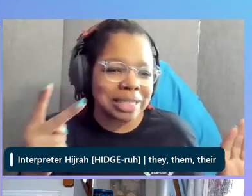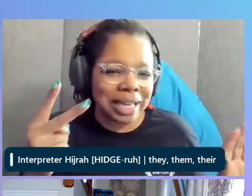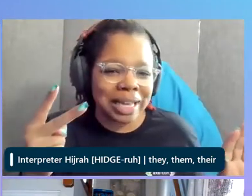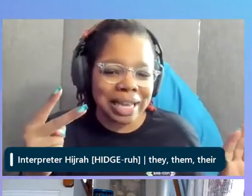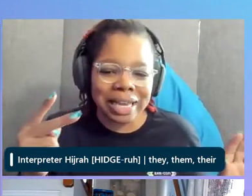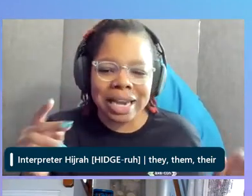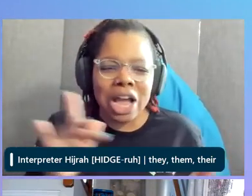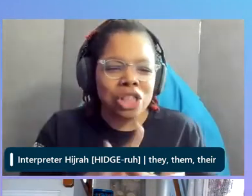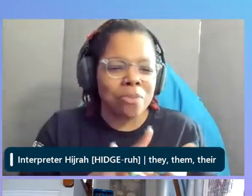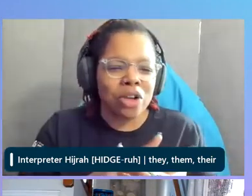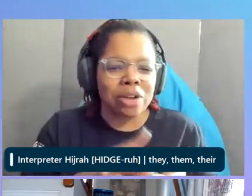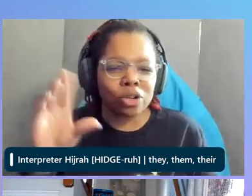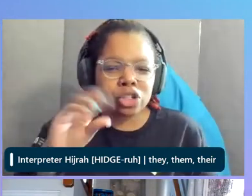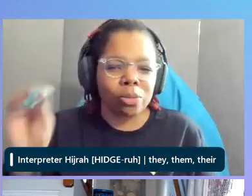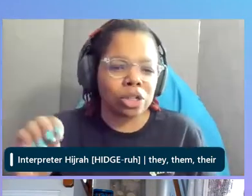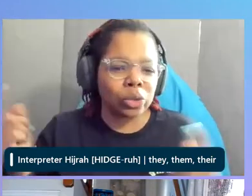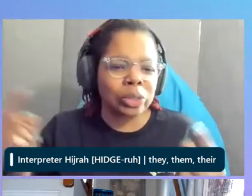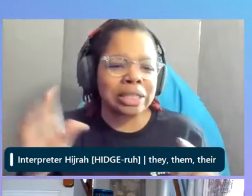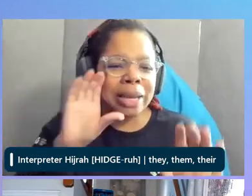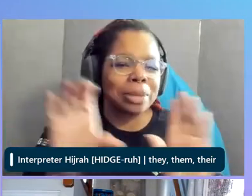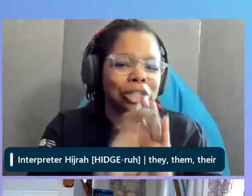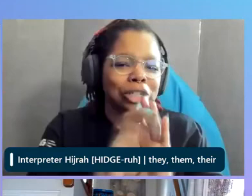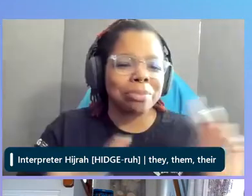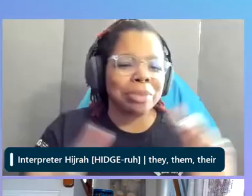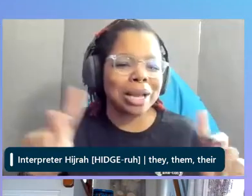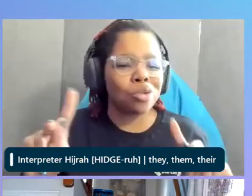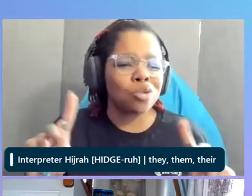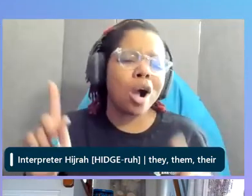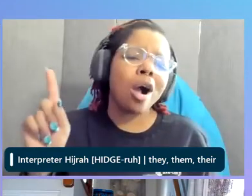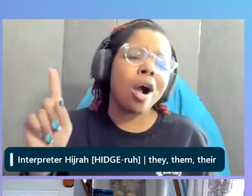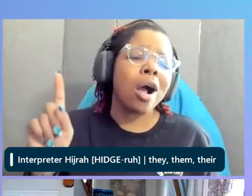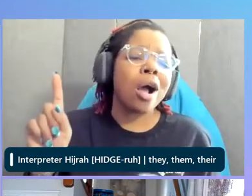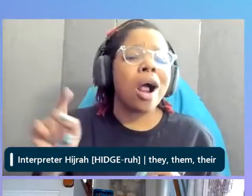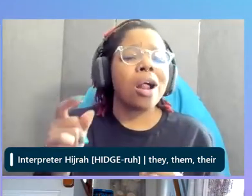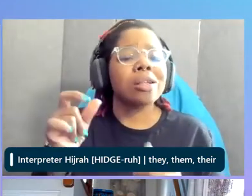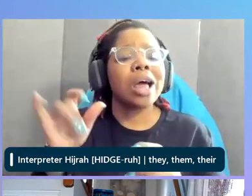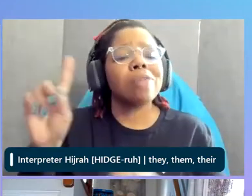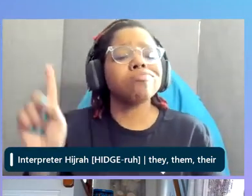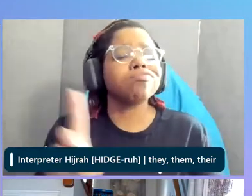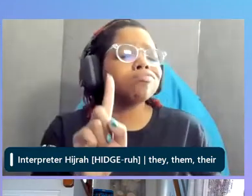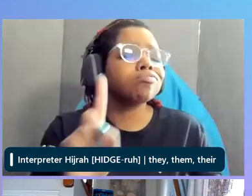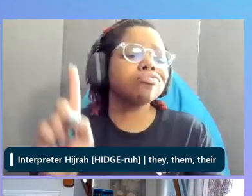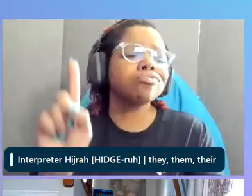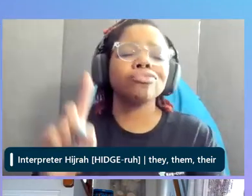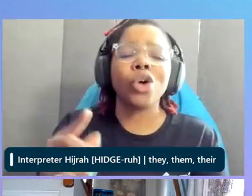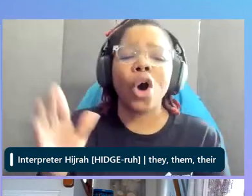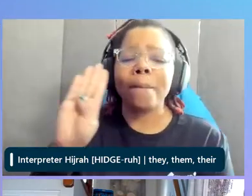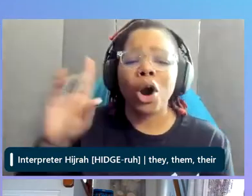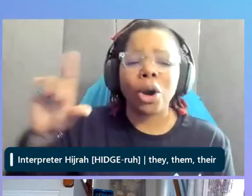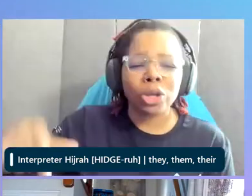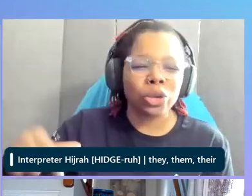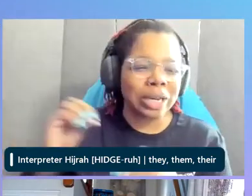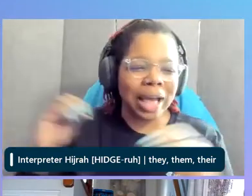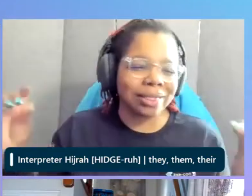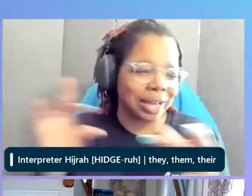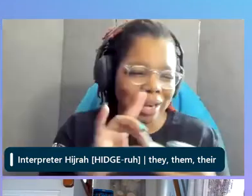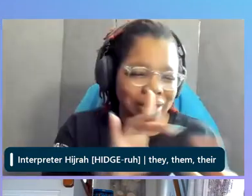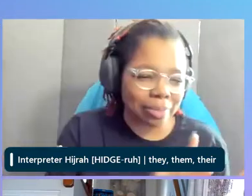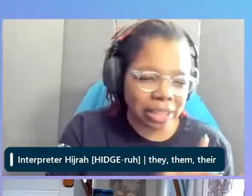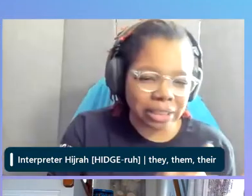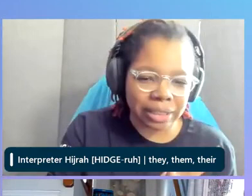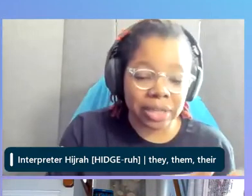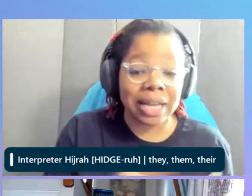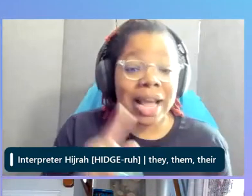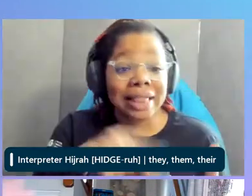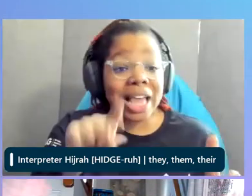pharmaceutical commercials where it's like pictures of people wandering through fields or at a barbecue and it has nothing to do with the actual medicine. Okay,